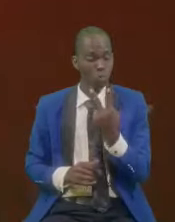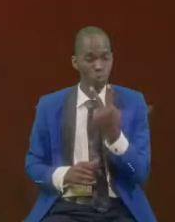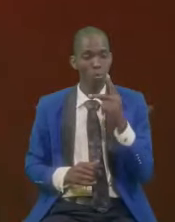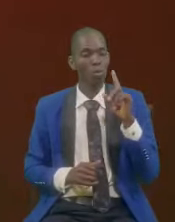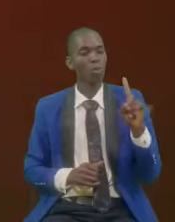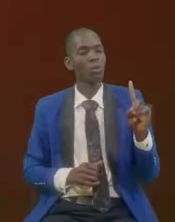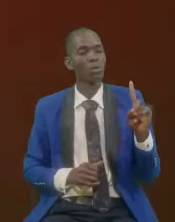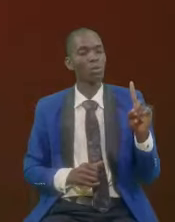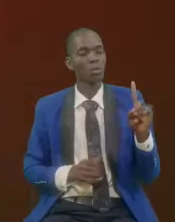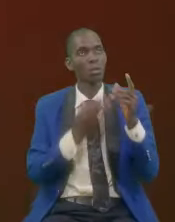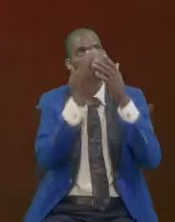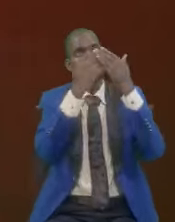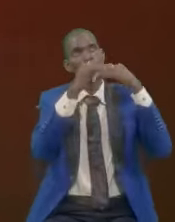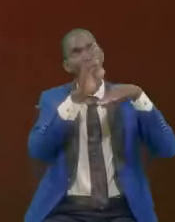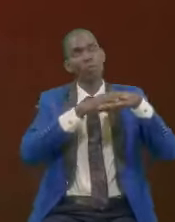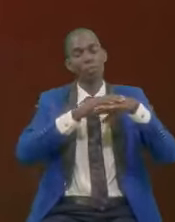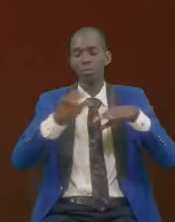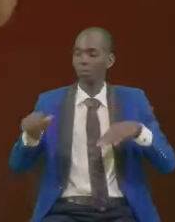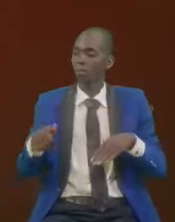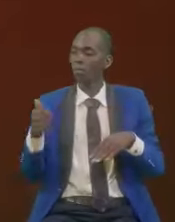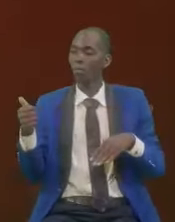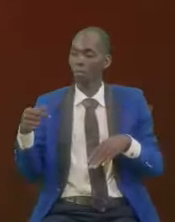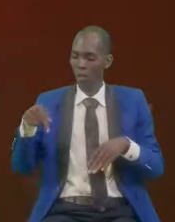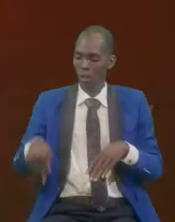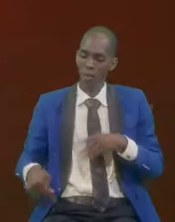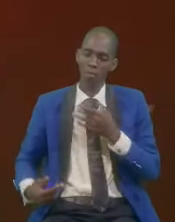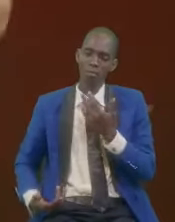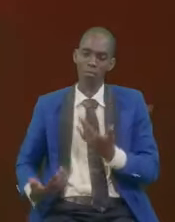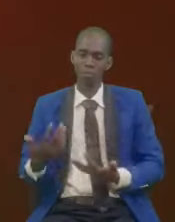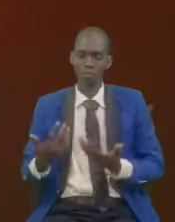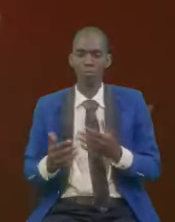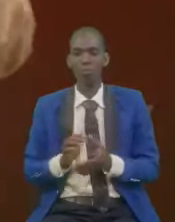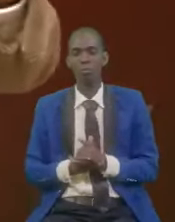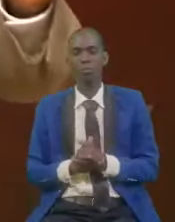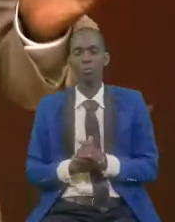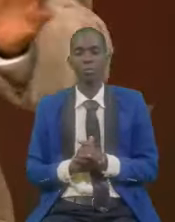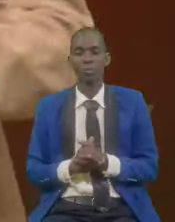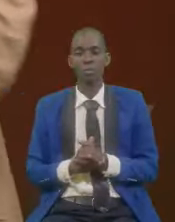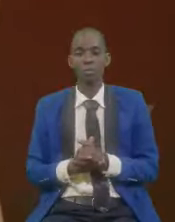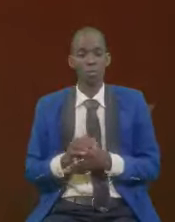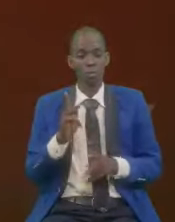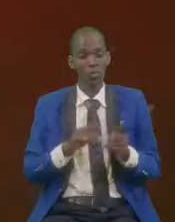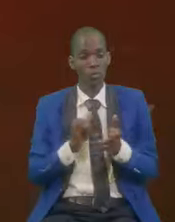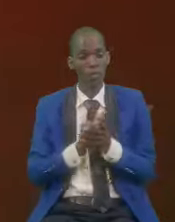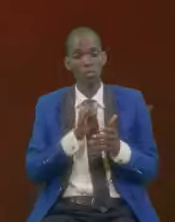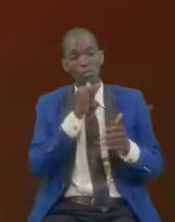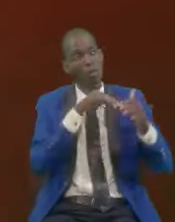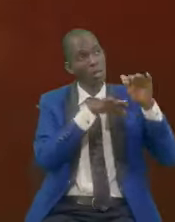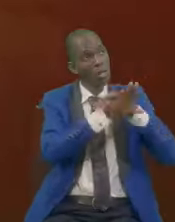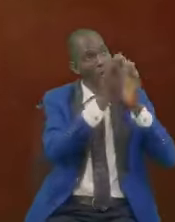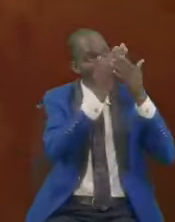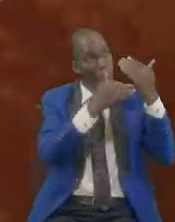One is heaven, the other is hell. Those who are not in heaven will be